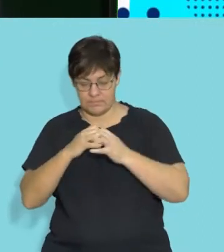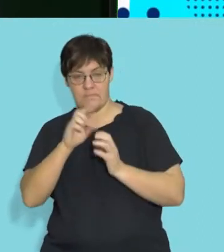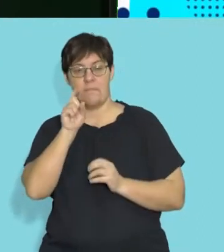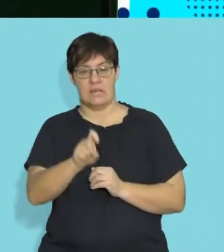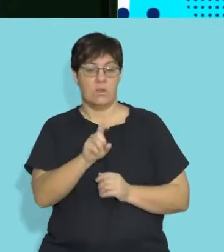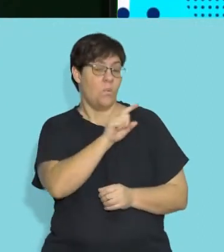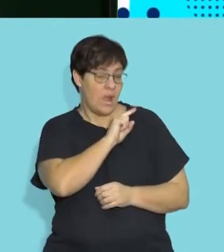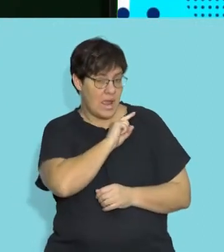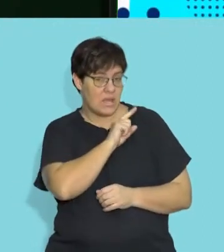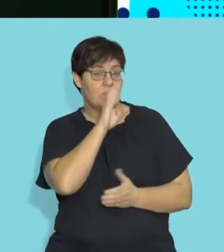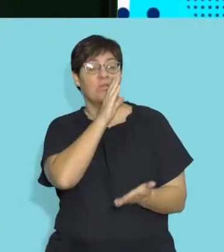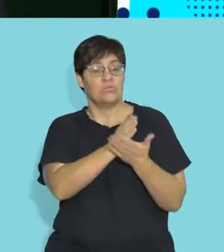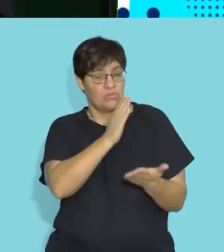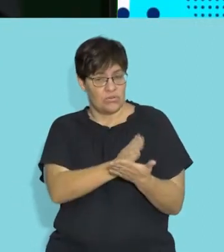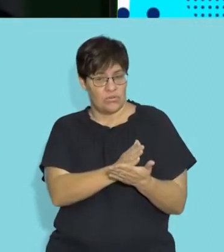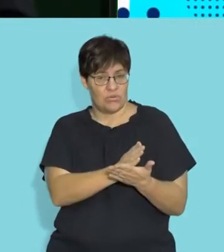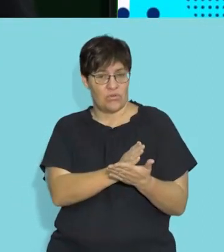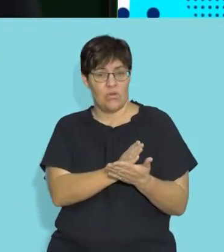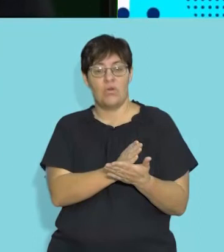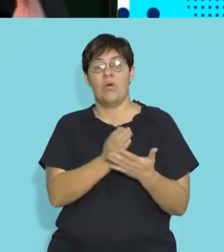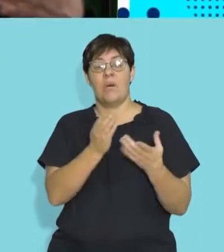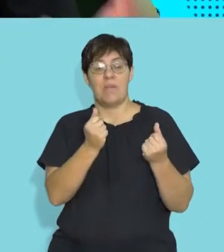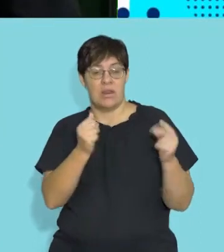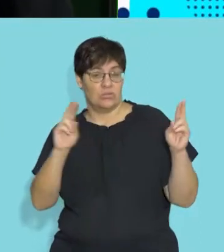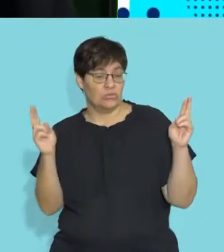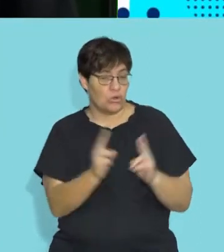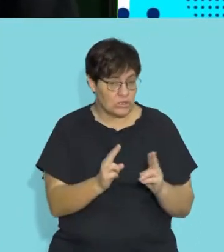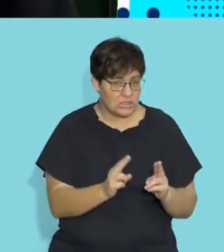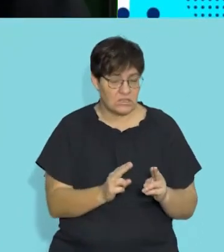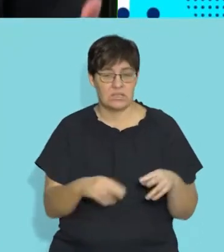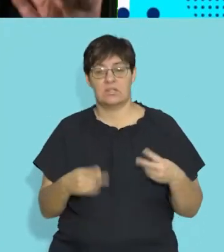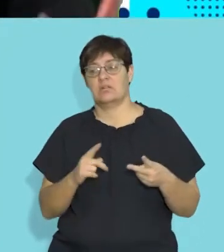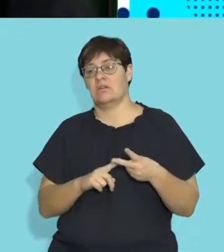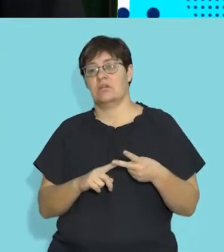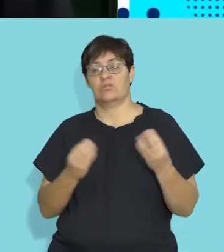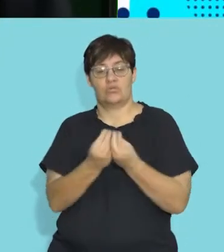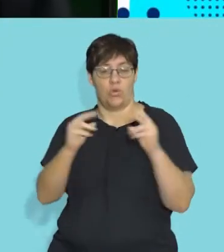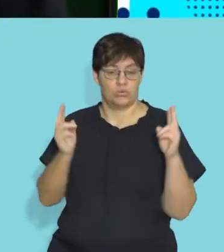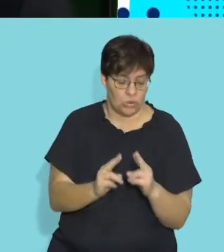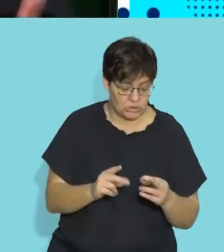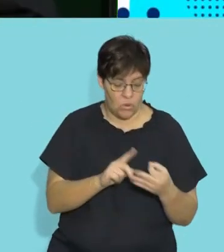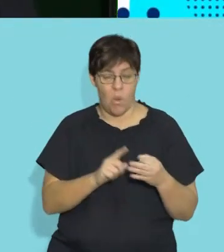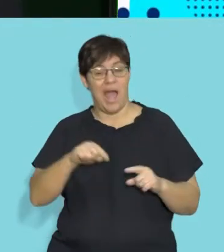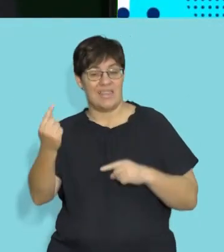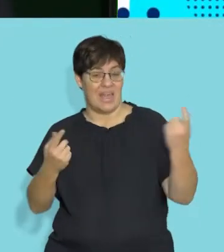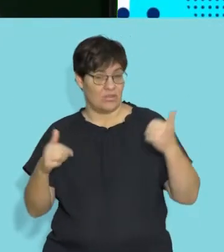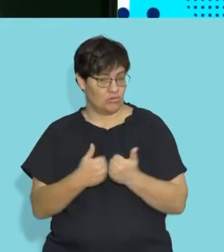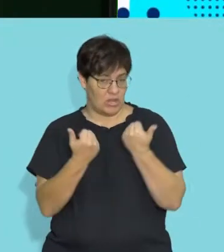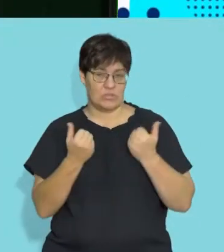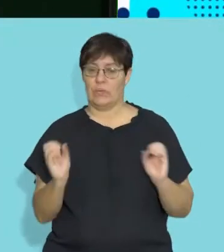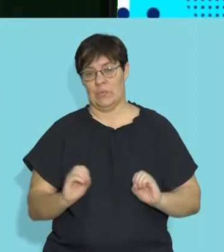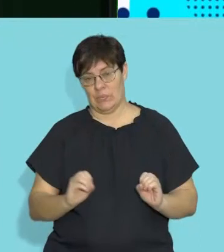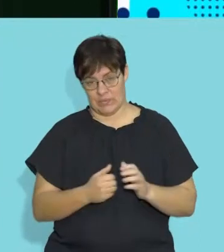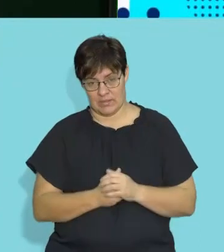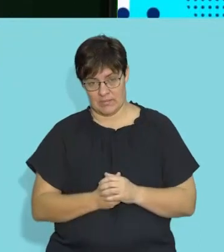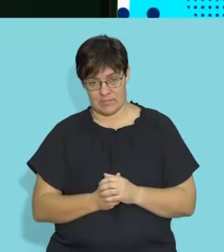put into place to ensure that we do not have any shortages of cash, shortages of stock, or any other